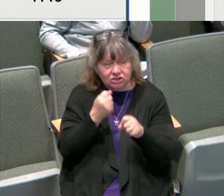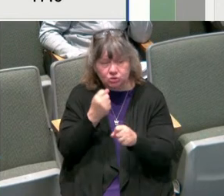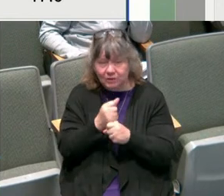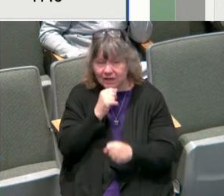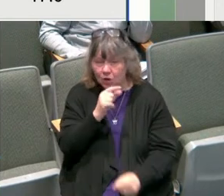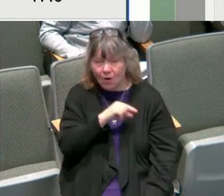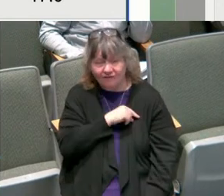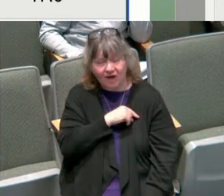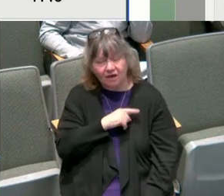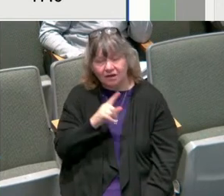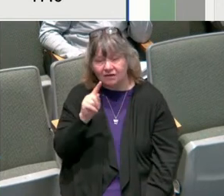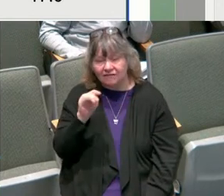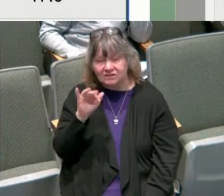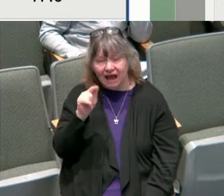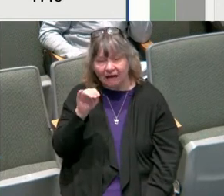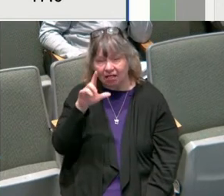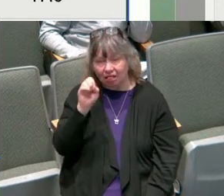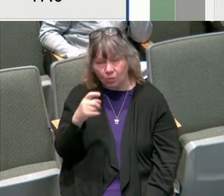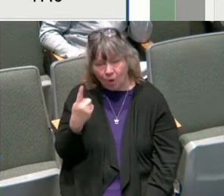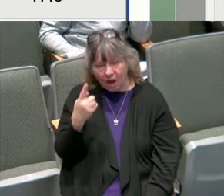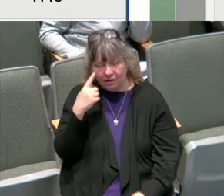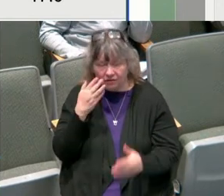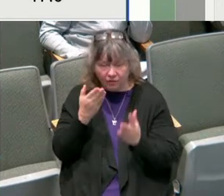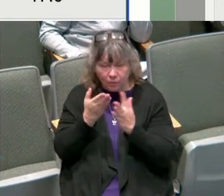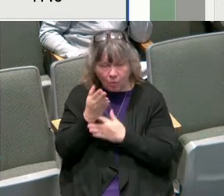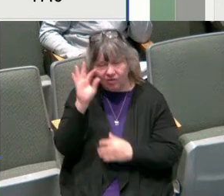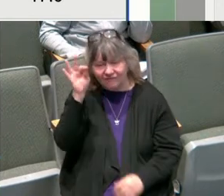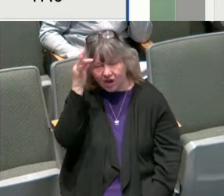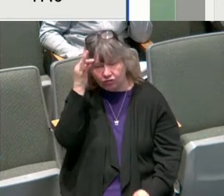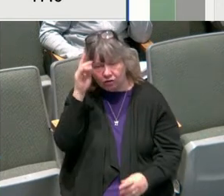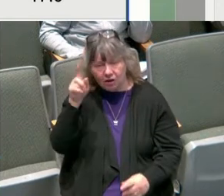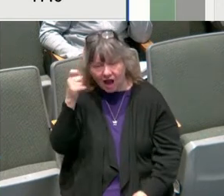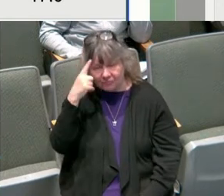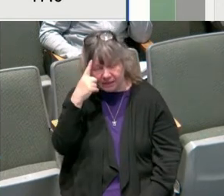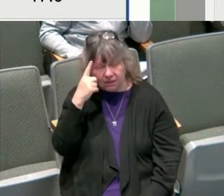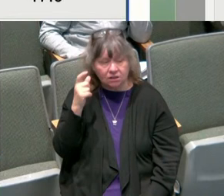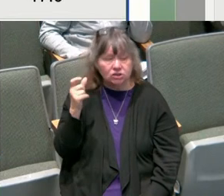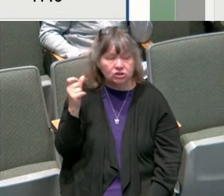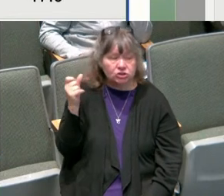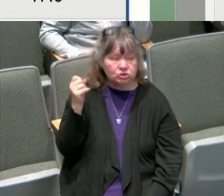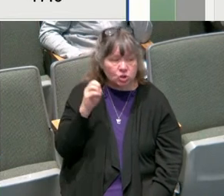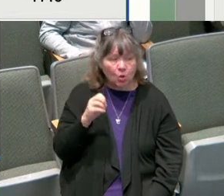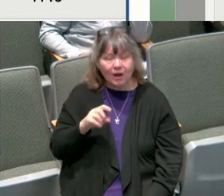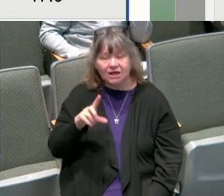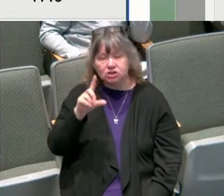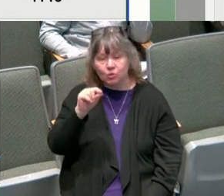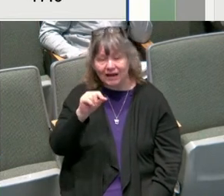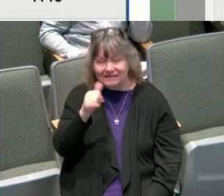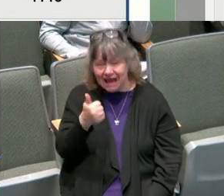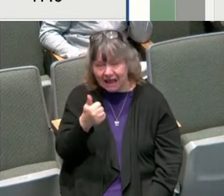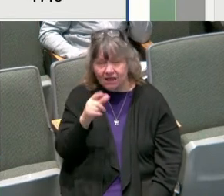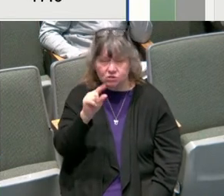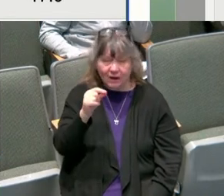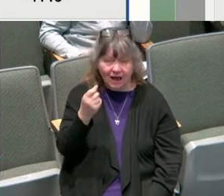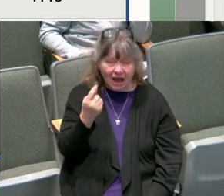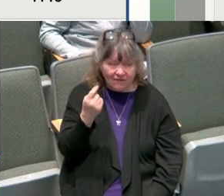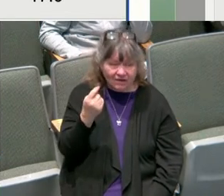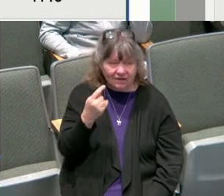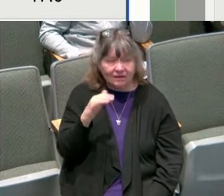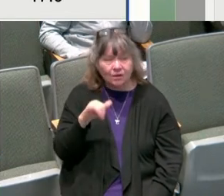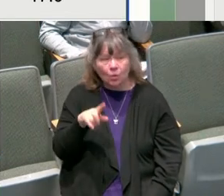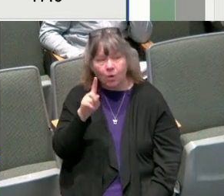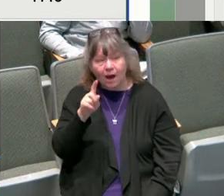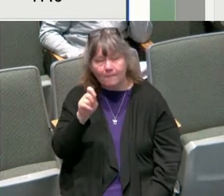qualify for Title 1 through the federal government so in 2010 2011 it was